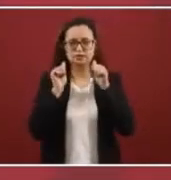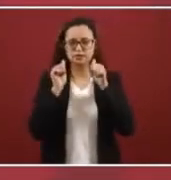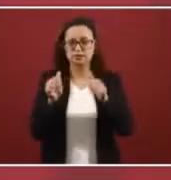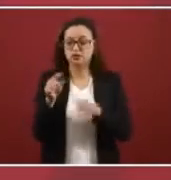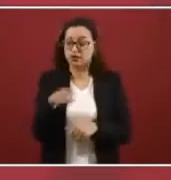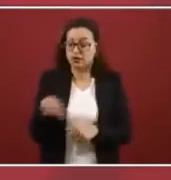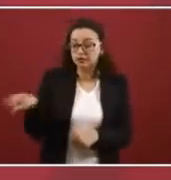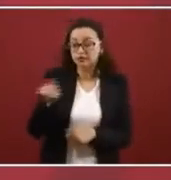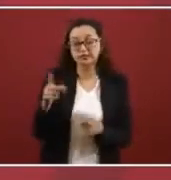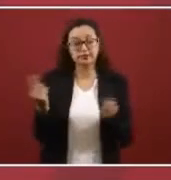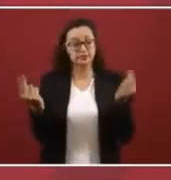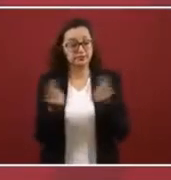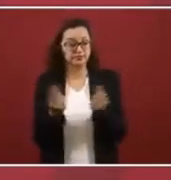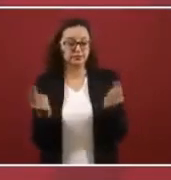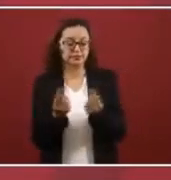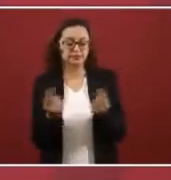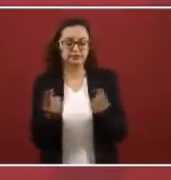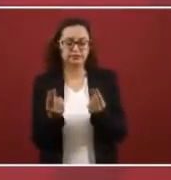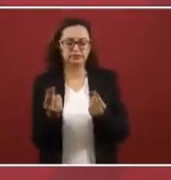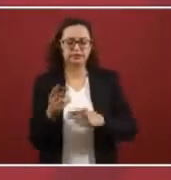the demands of the people,